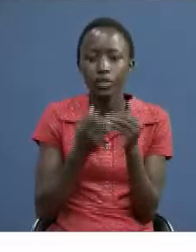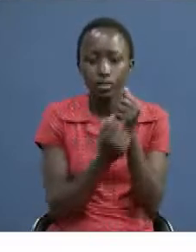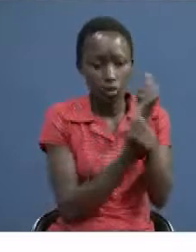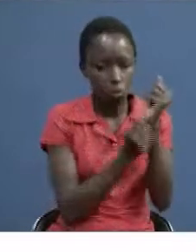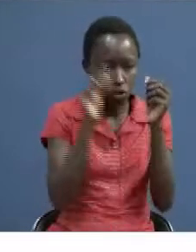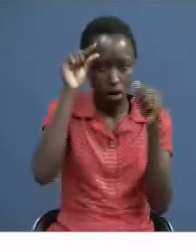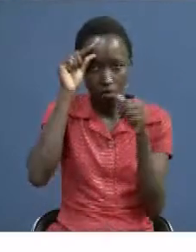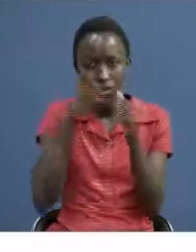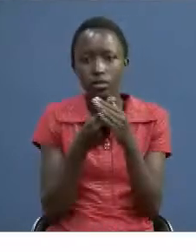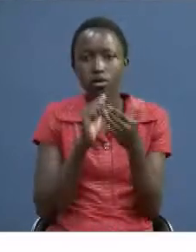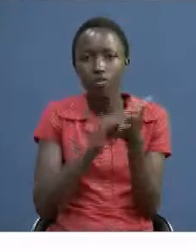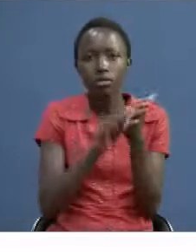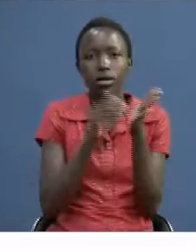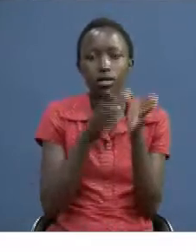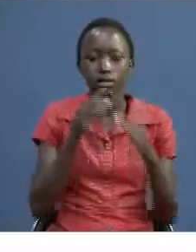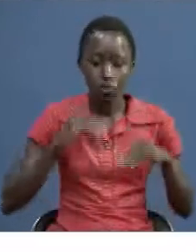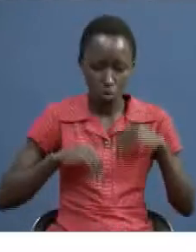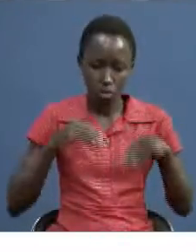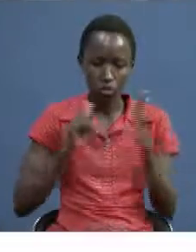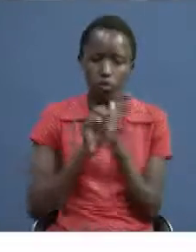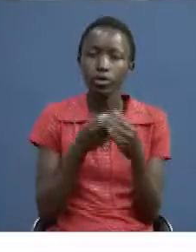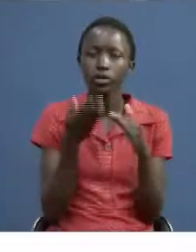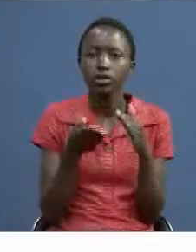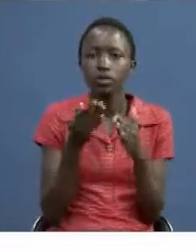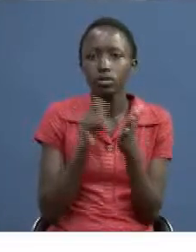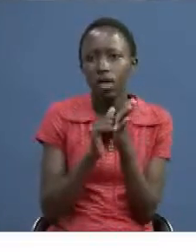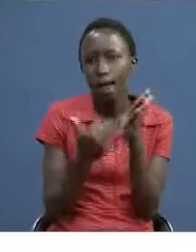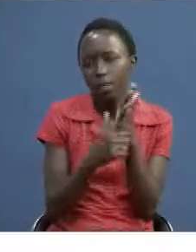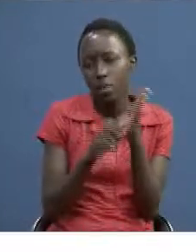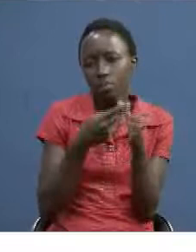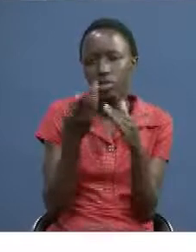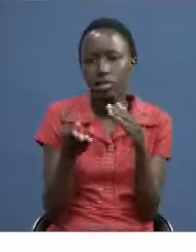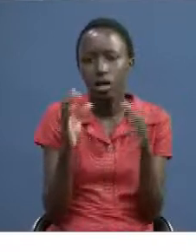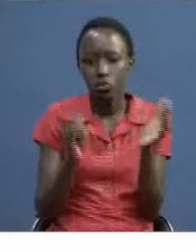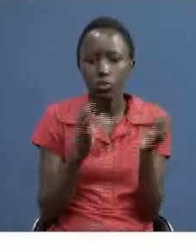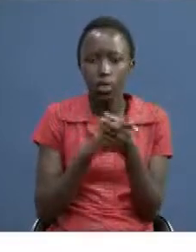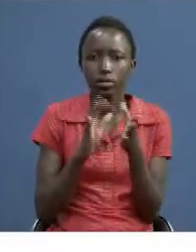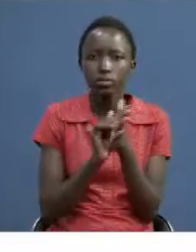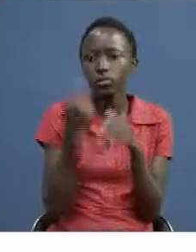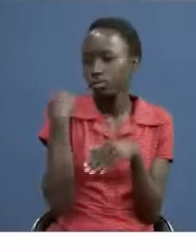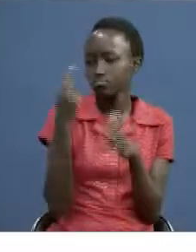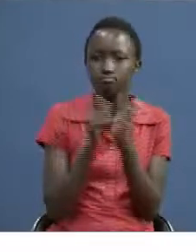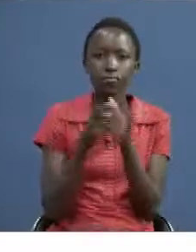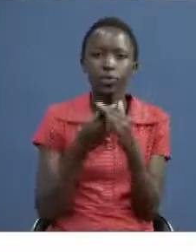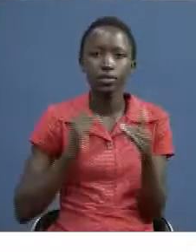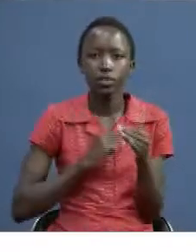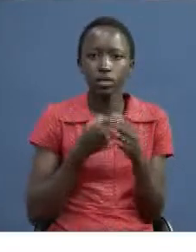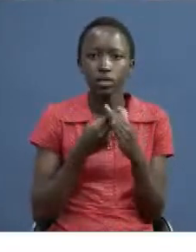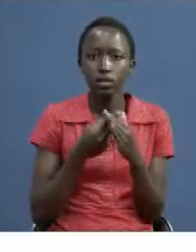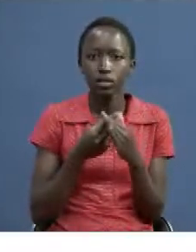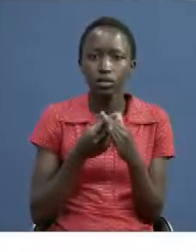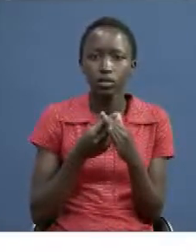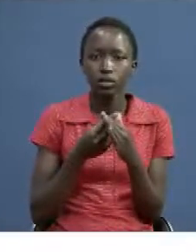support the government in their fight against graft. Claims of cracks within the ruling Jubilee Party have recently been rife, with Senate